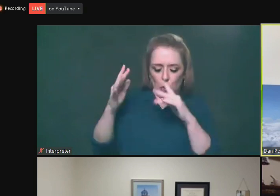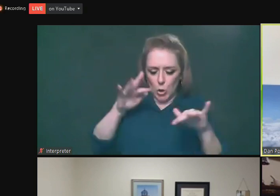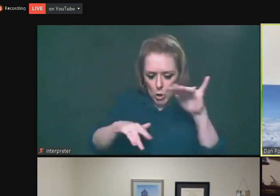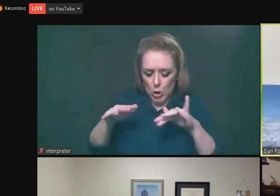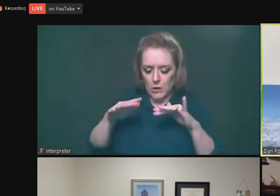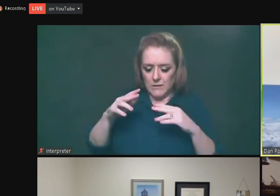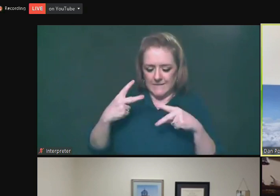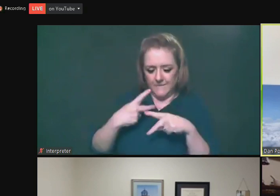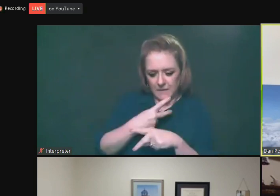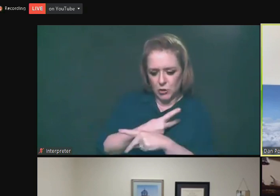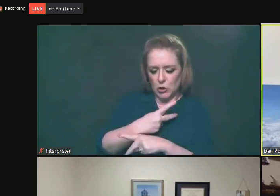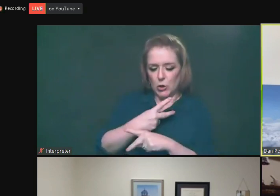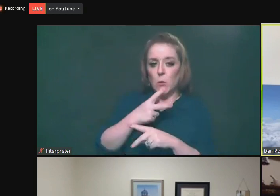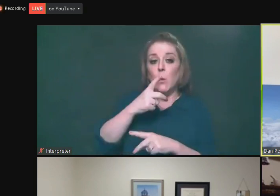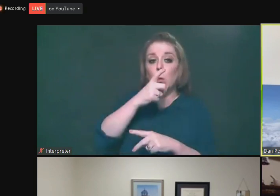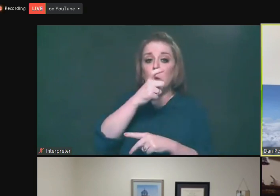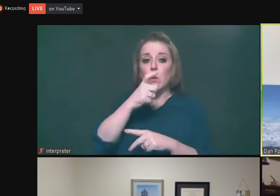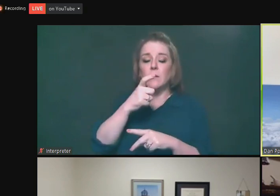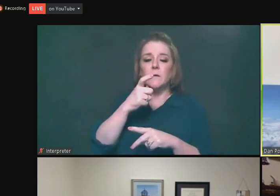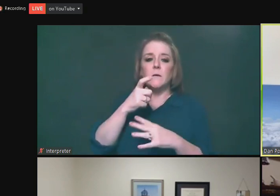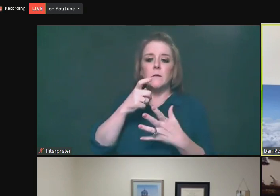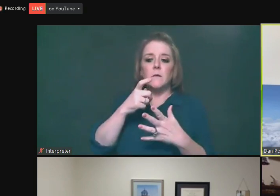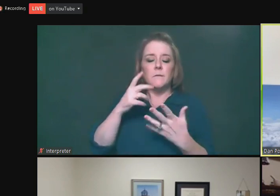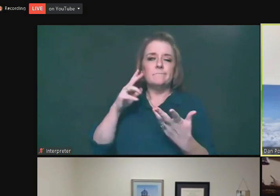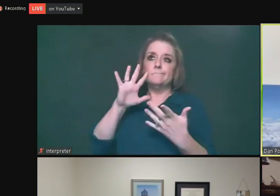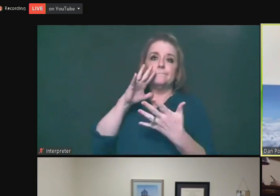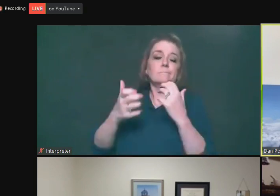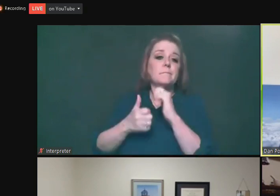safety as the very top priority.